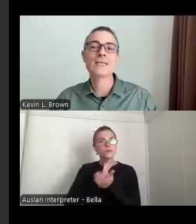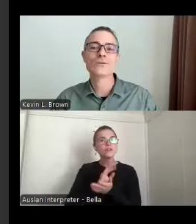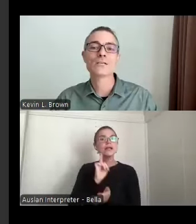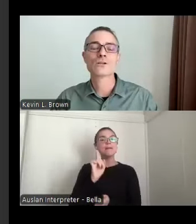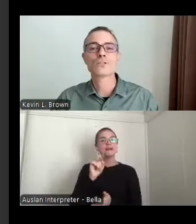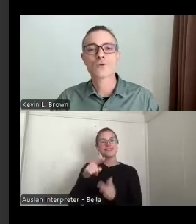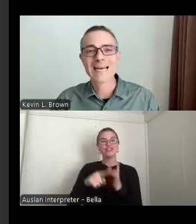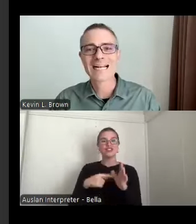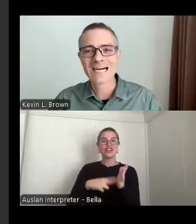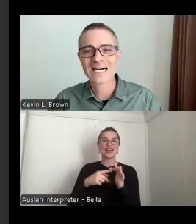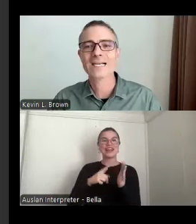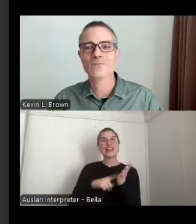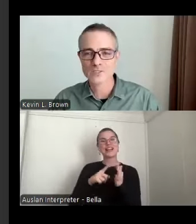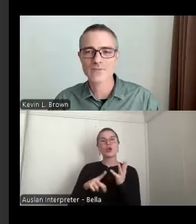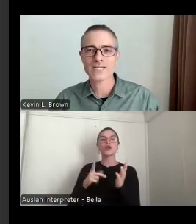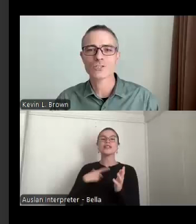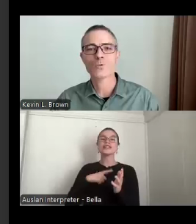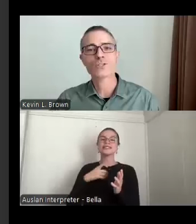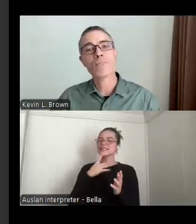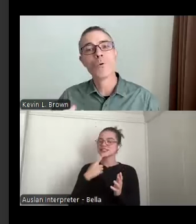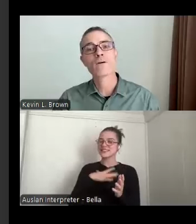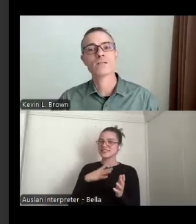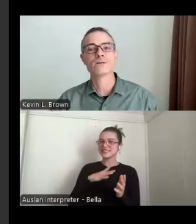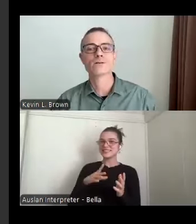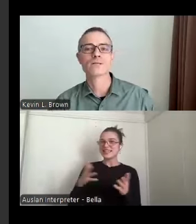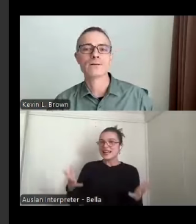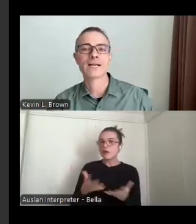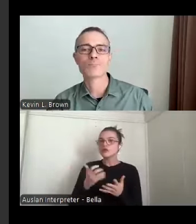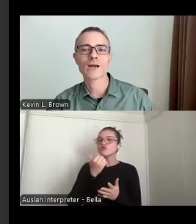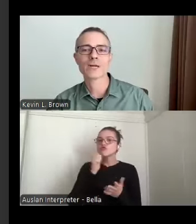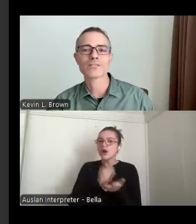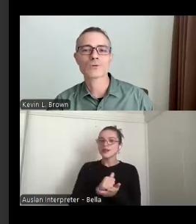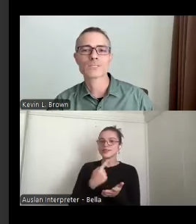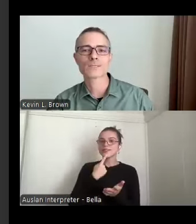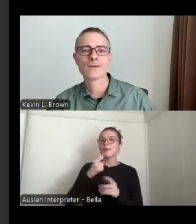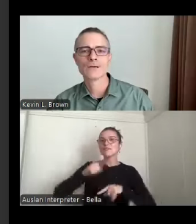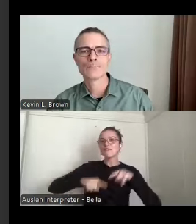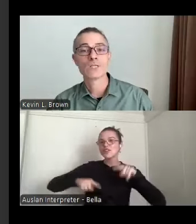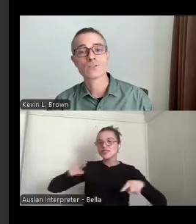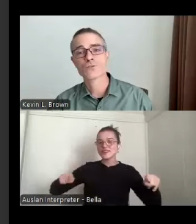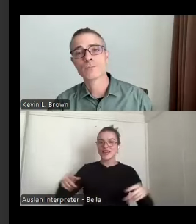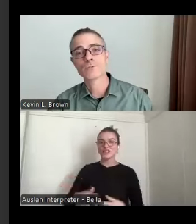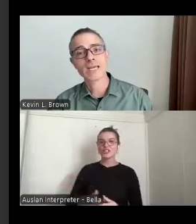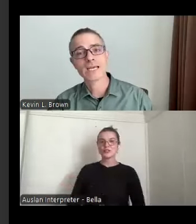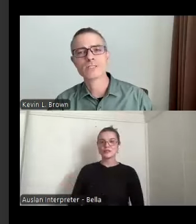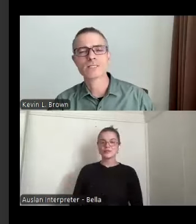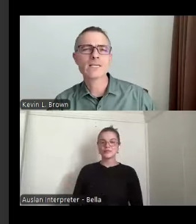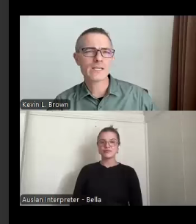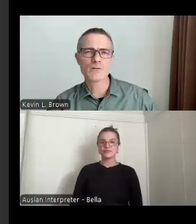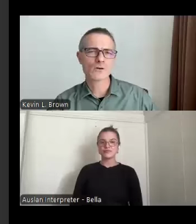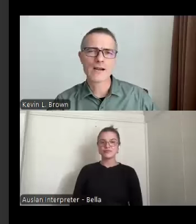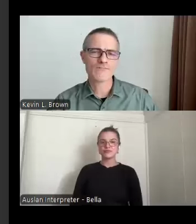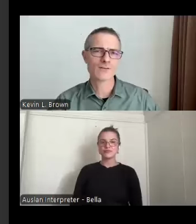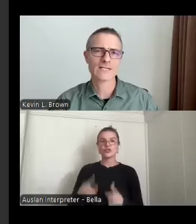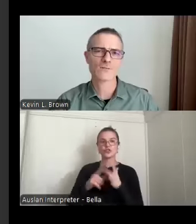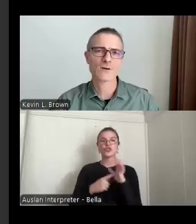you need to encourage the right kind of diversification, which is more funders in a primary source. This is from Jane. She's the CEO